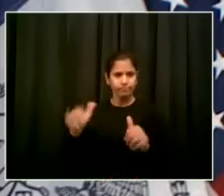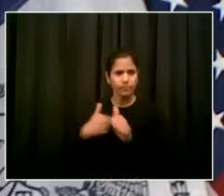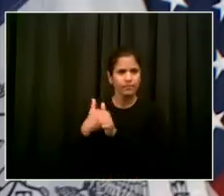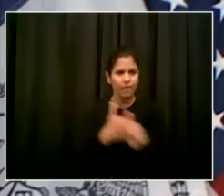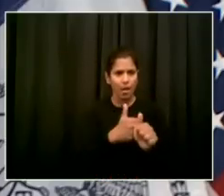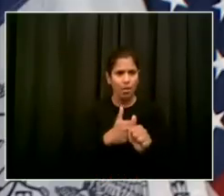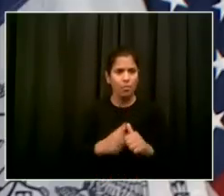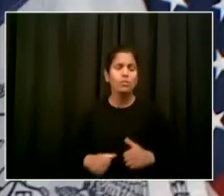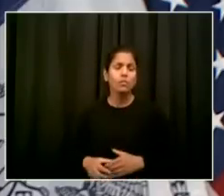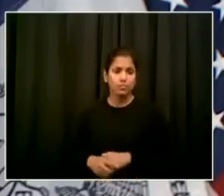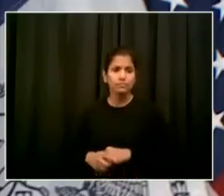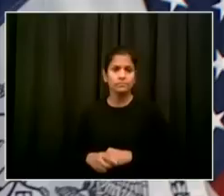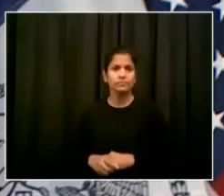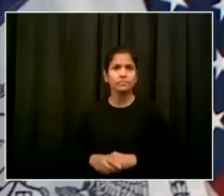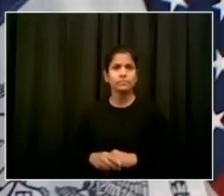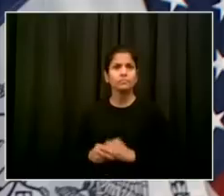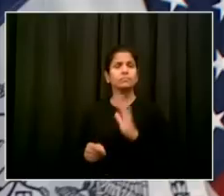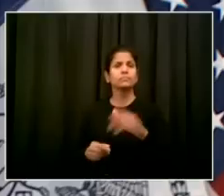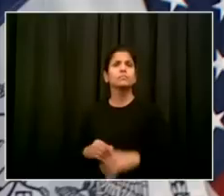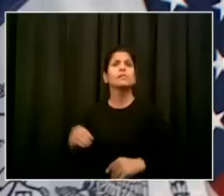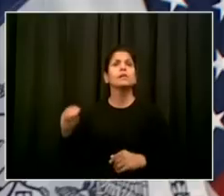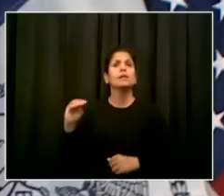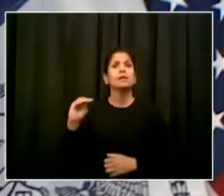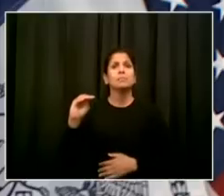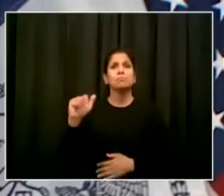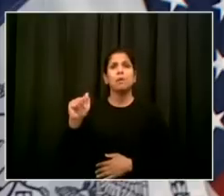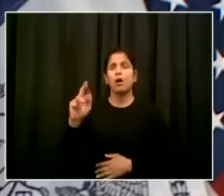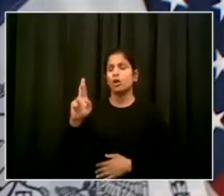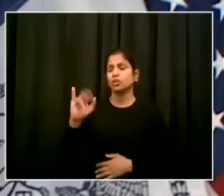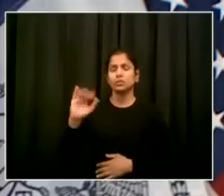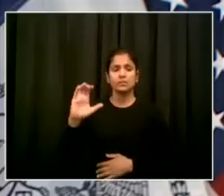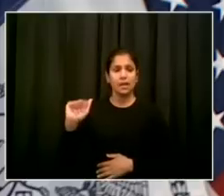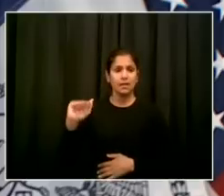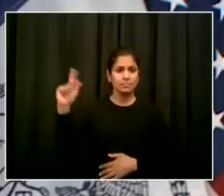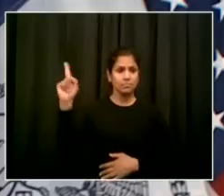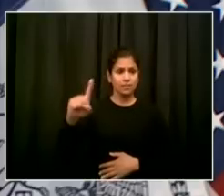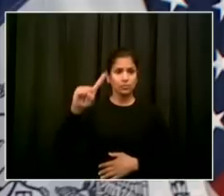Good morning, Mr. Mayor. How are you doing today? Good, Marcia. How are you?